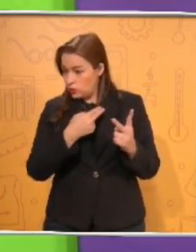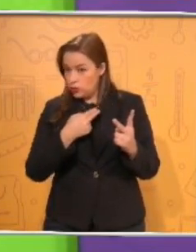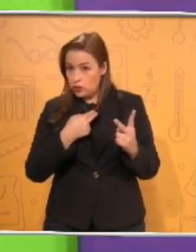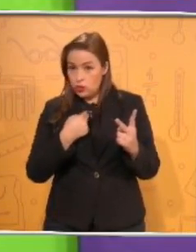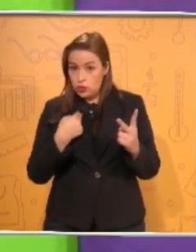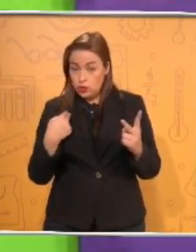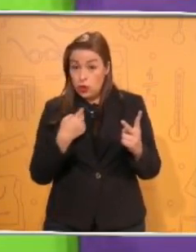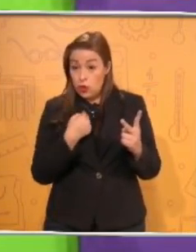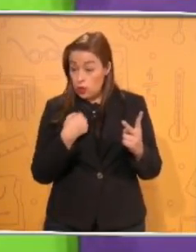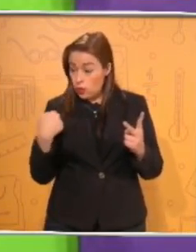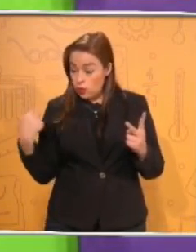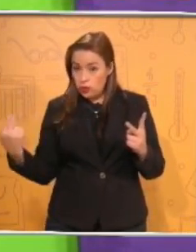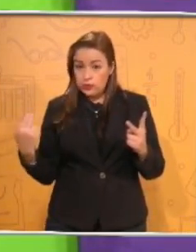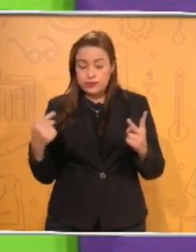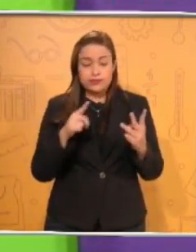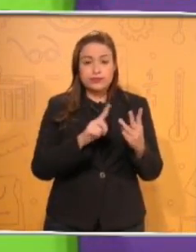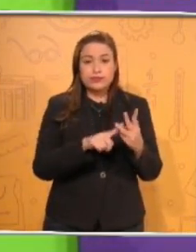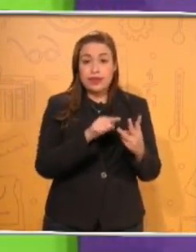and they.